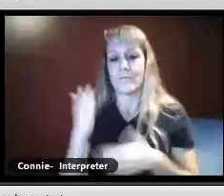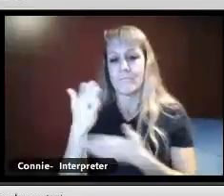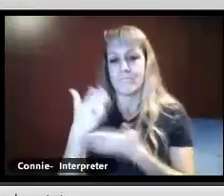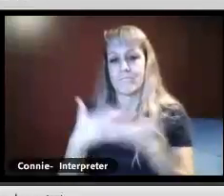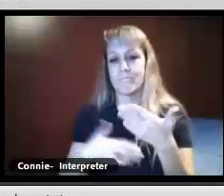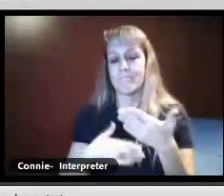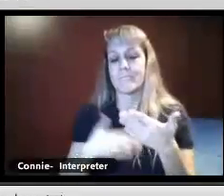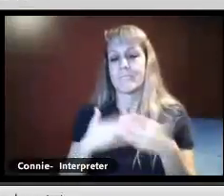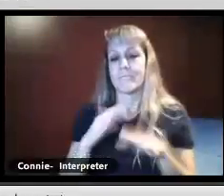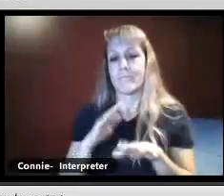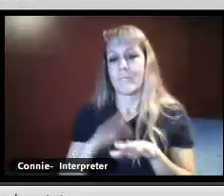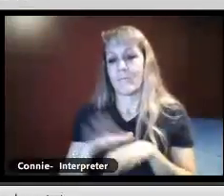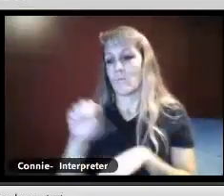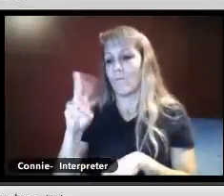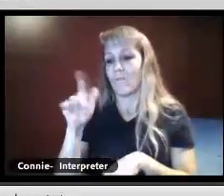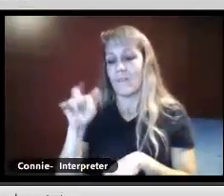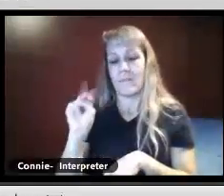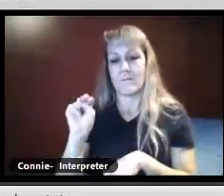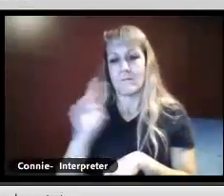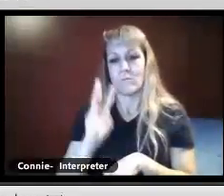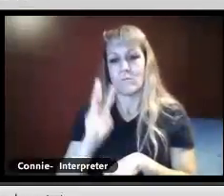part of the SWFLN website.